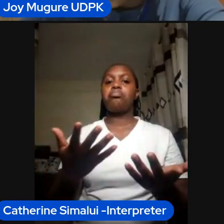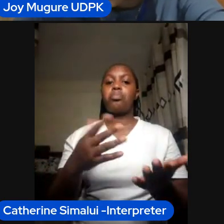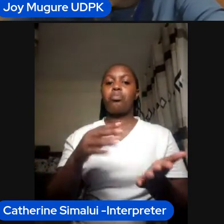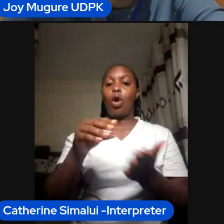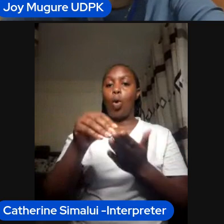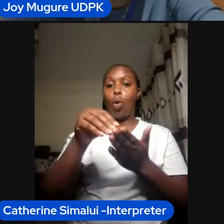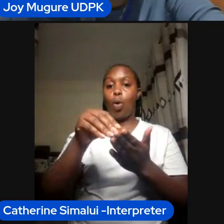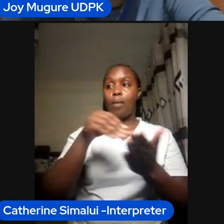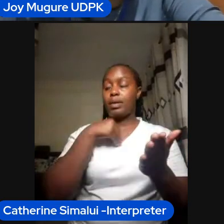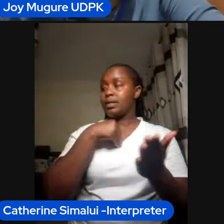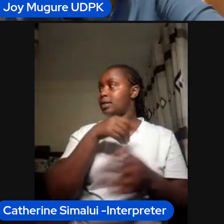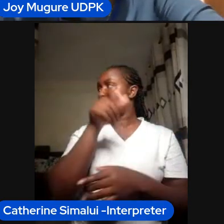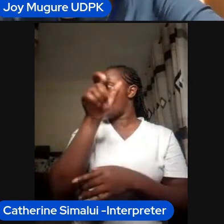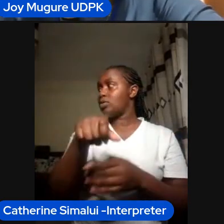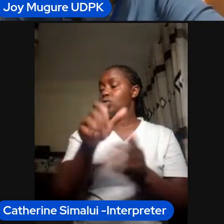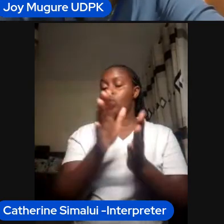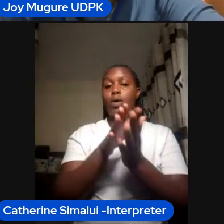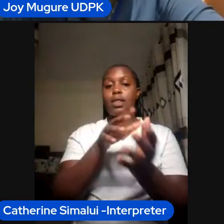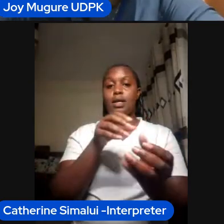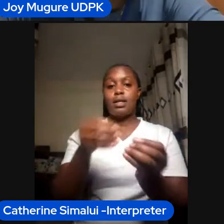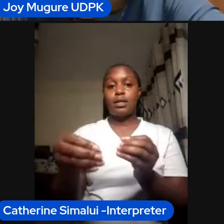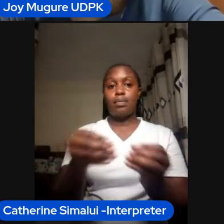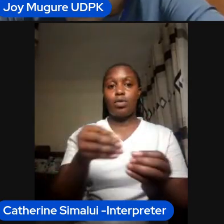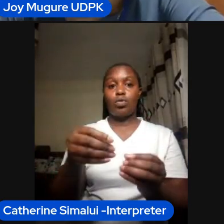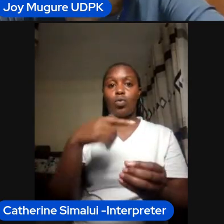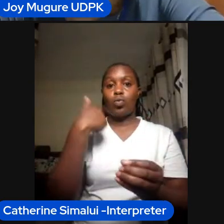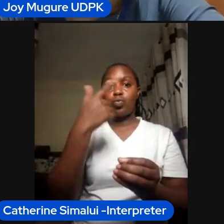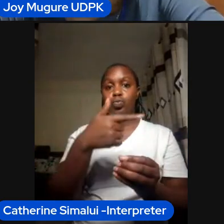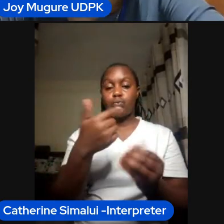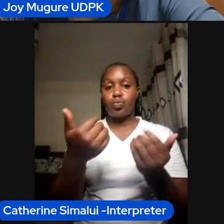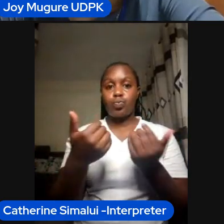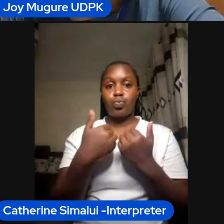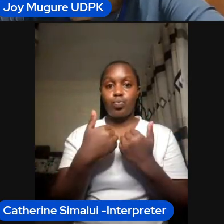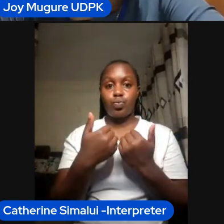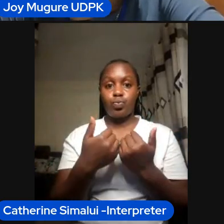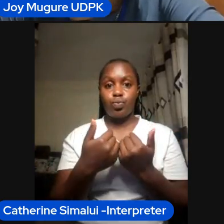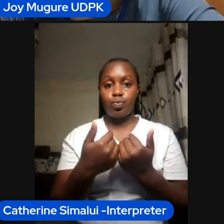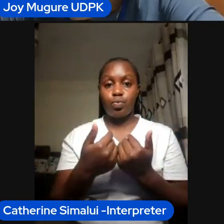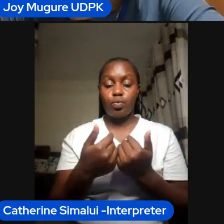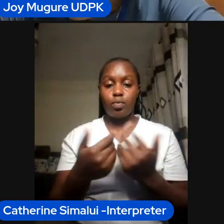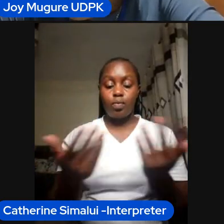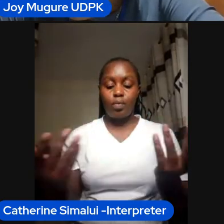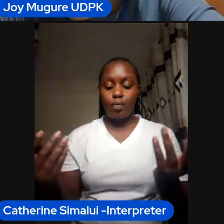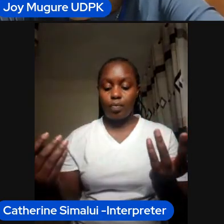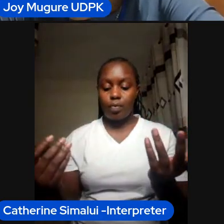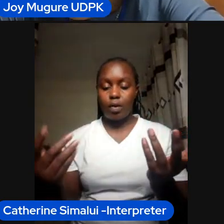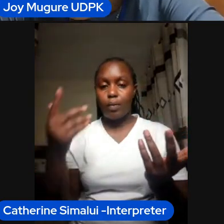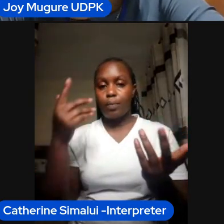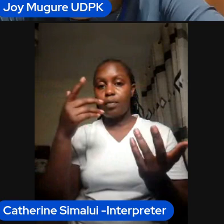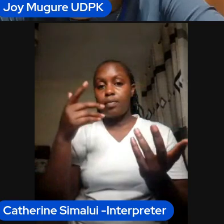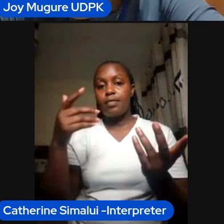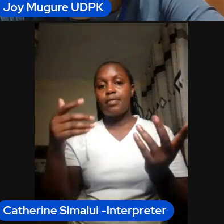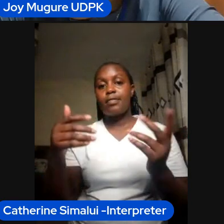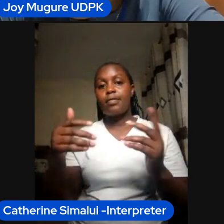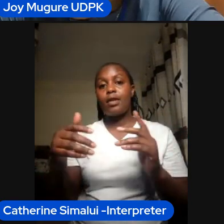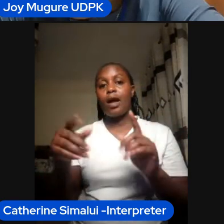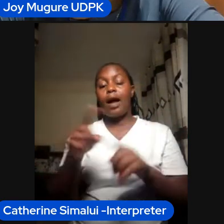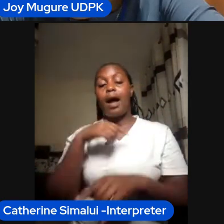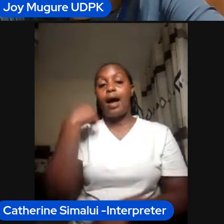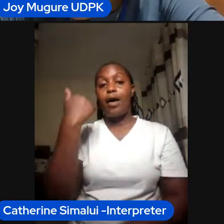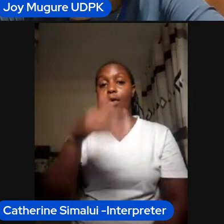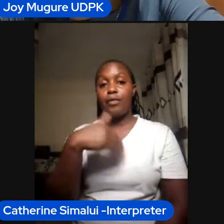persons with disabilities who are content creators fairly. Um, uh, am often